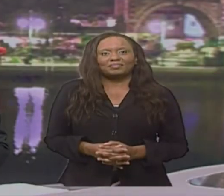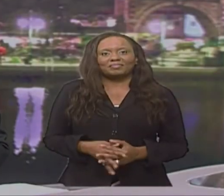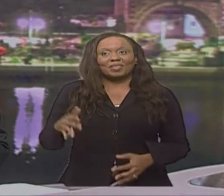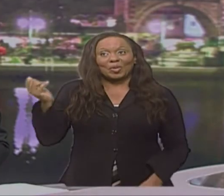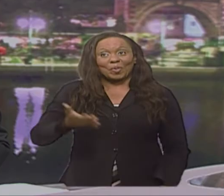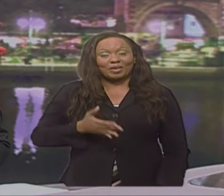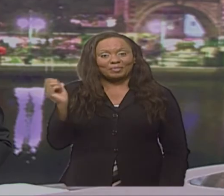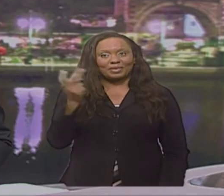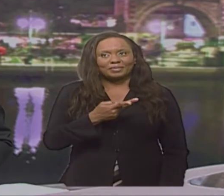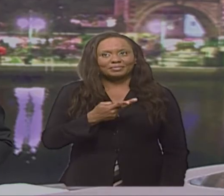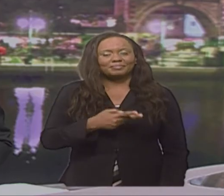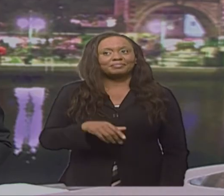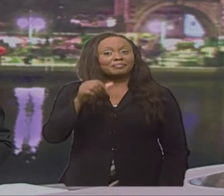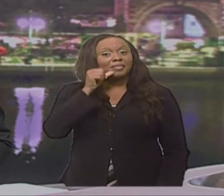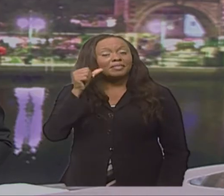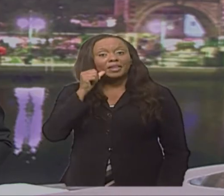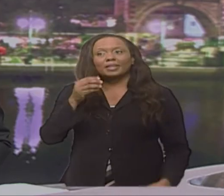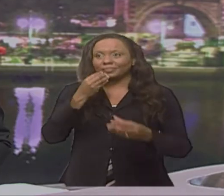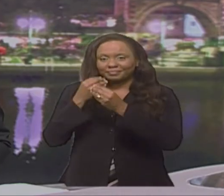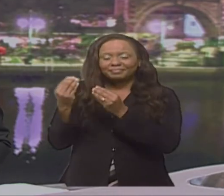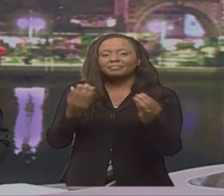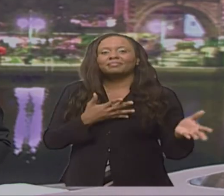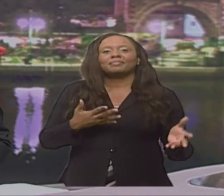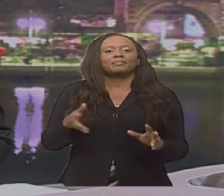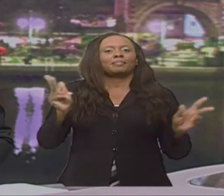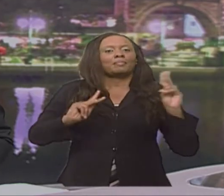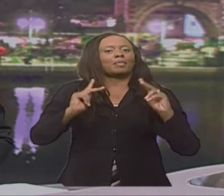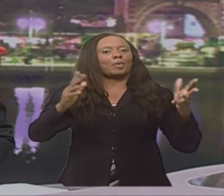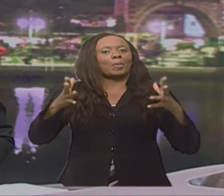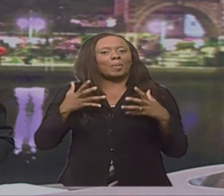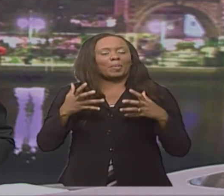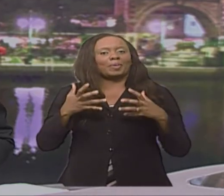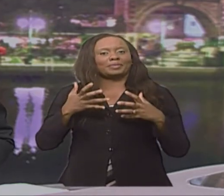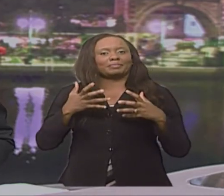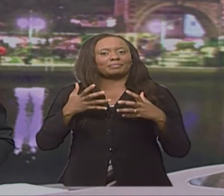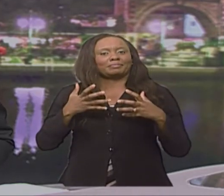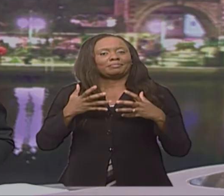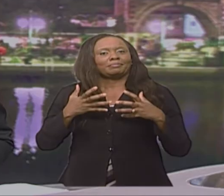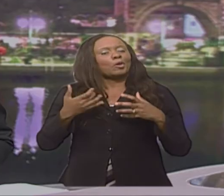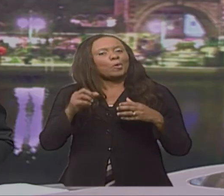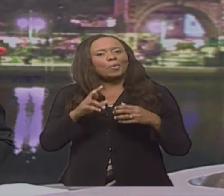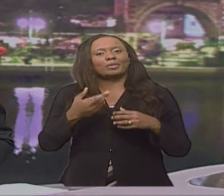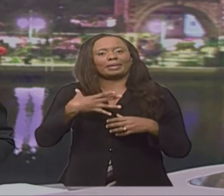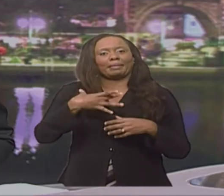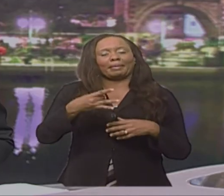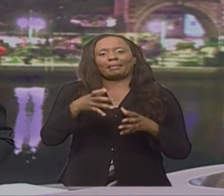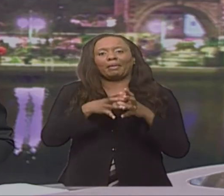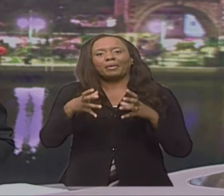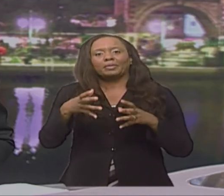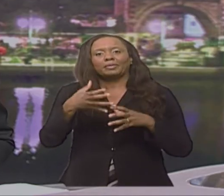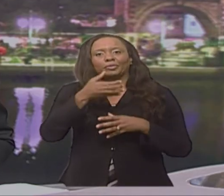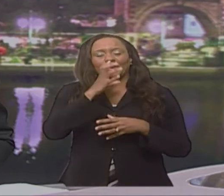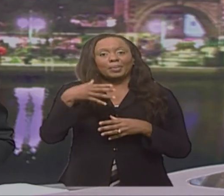Welcome back. Well, just yesterday, news emerged that consumers of fresh milk here in Barbados may soon be feeling an ease on their pockets. This after